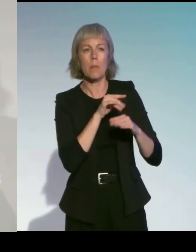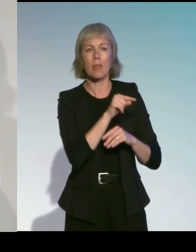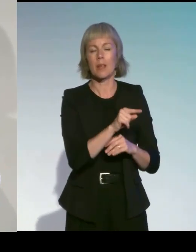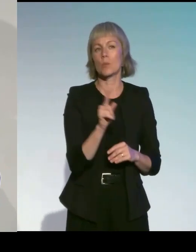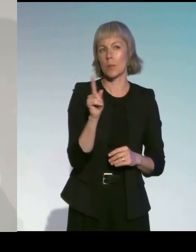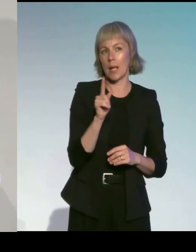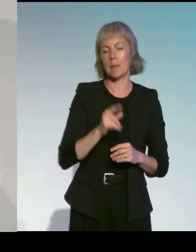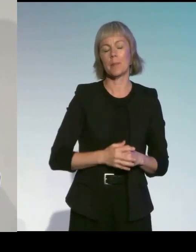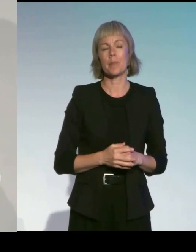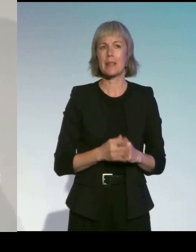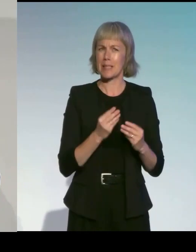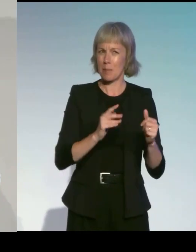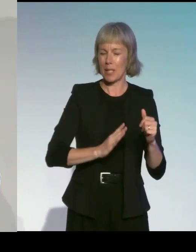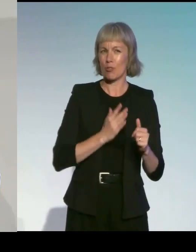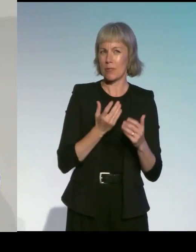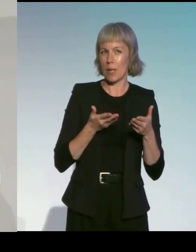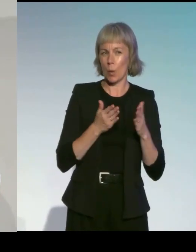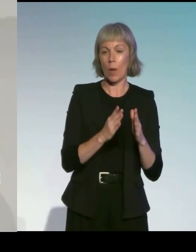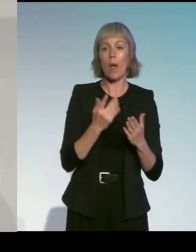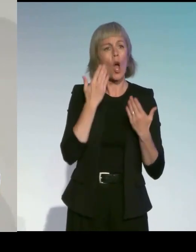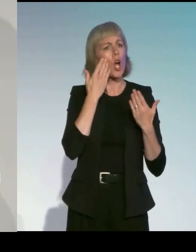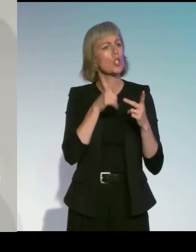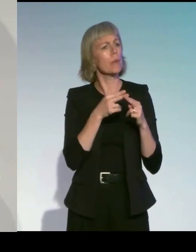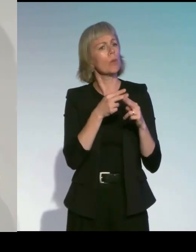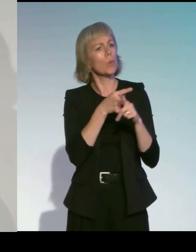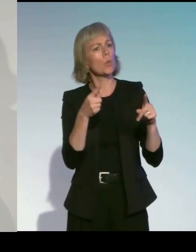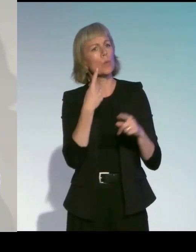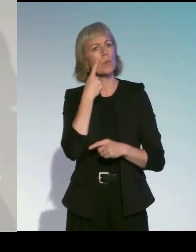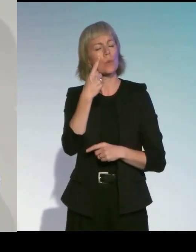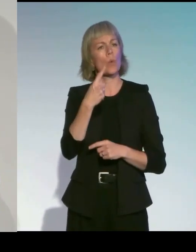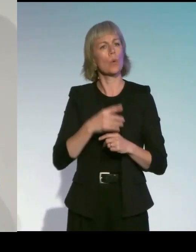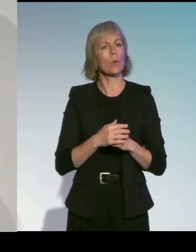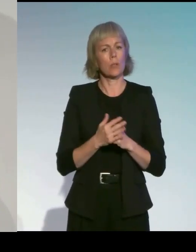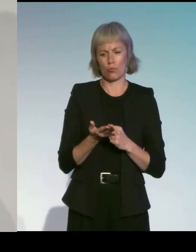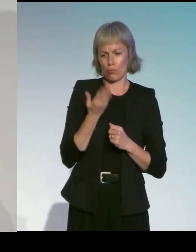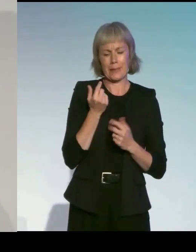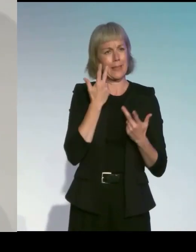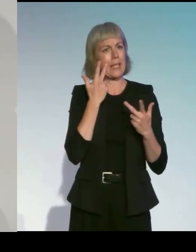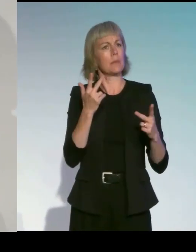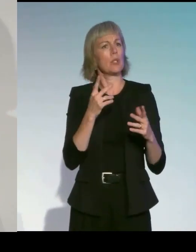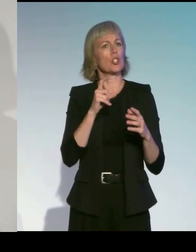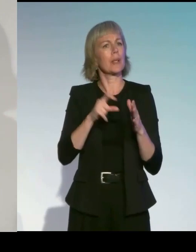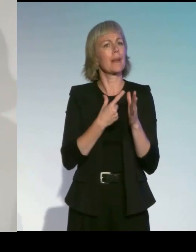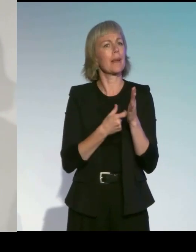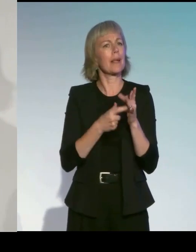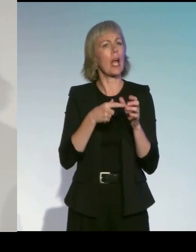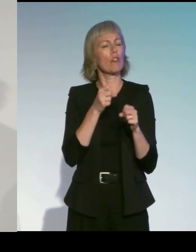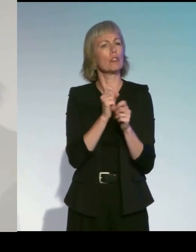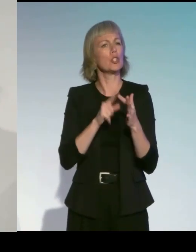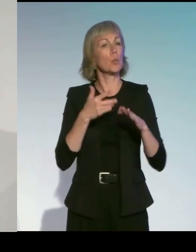fascinating ways in which that manifests. I don't know if anyone saw the Paul Ure exhibition at Carriage Works over the weekend for